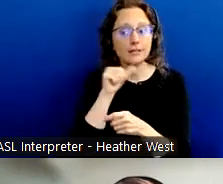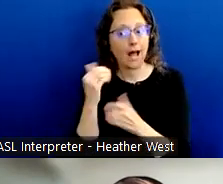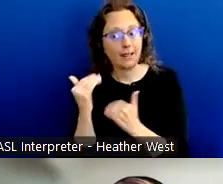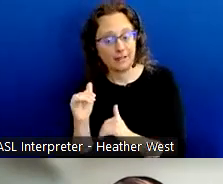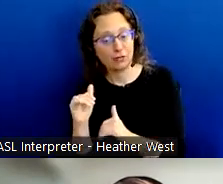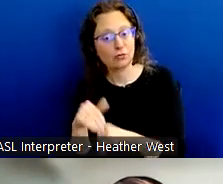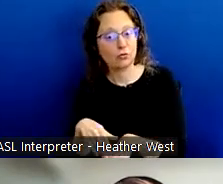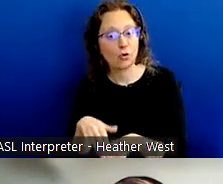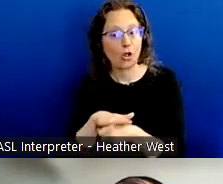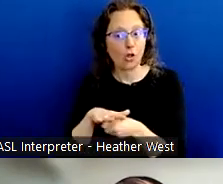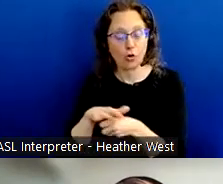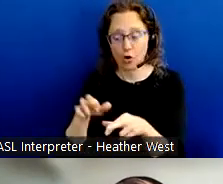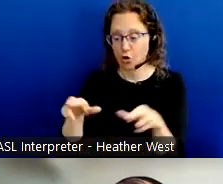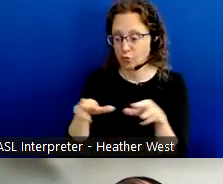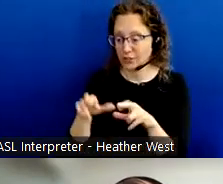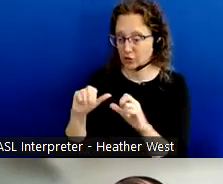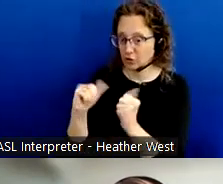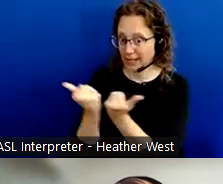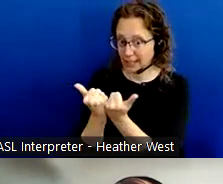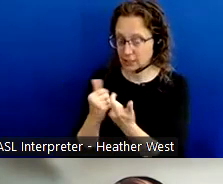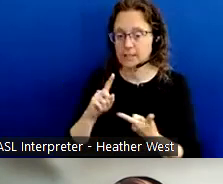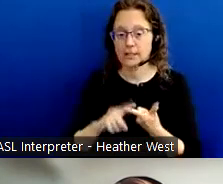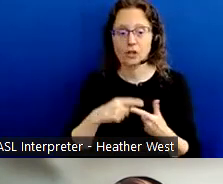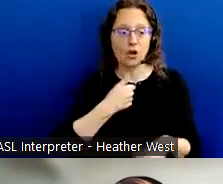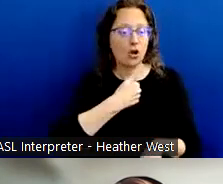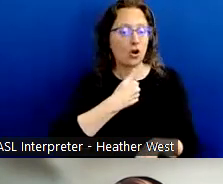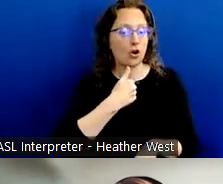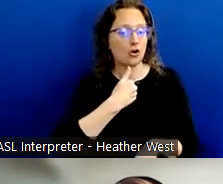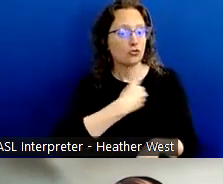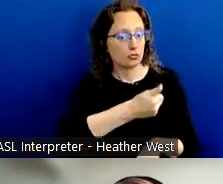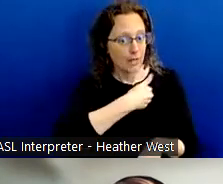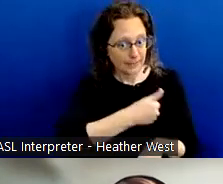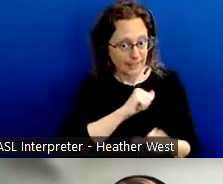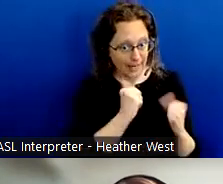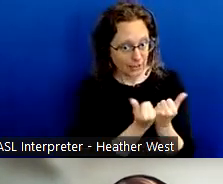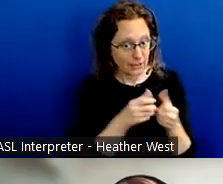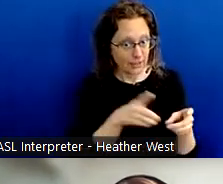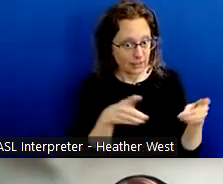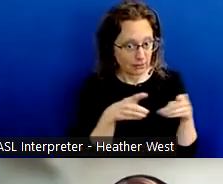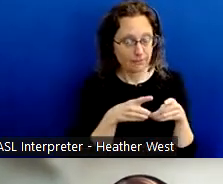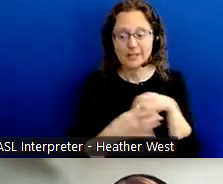local or regional agencies, transit agencies or districts, county transportation